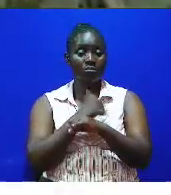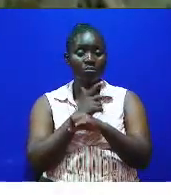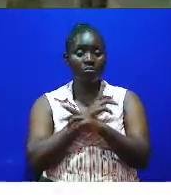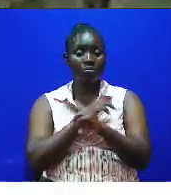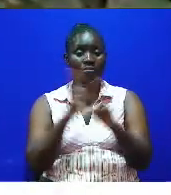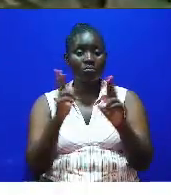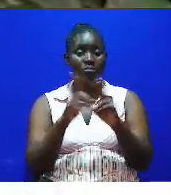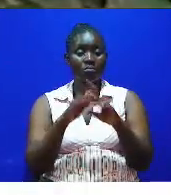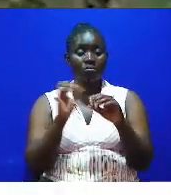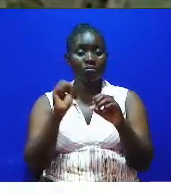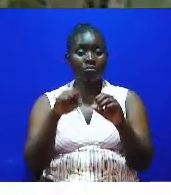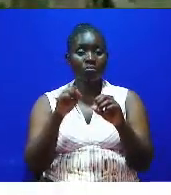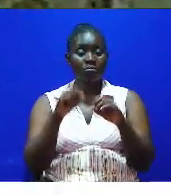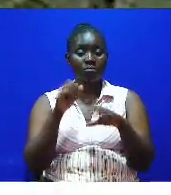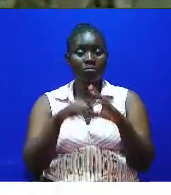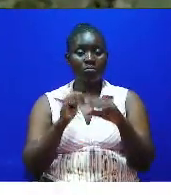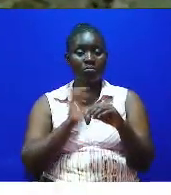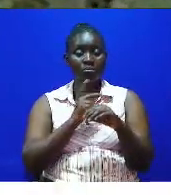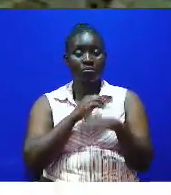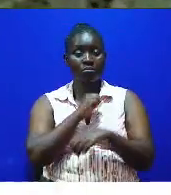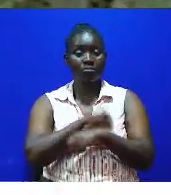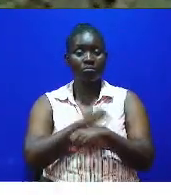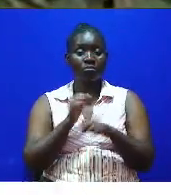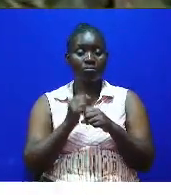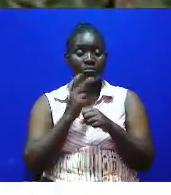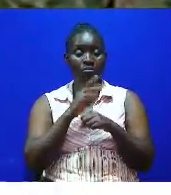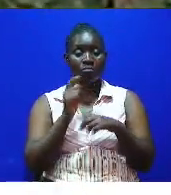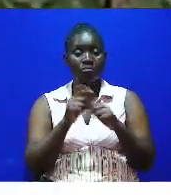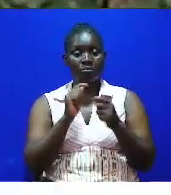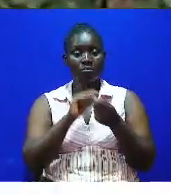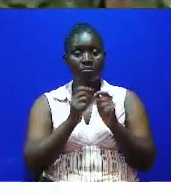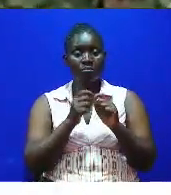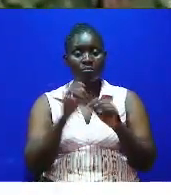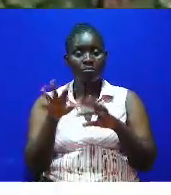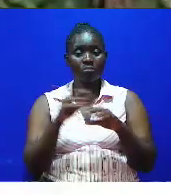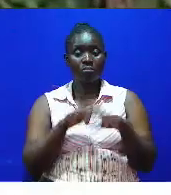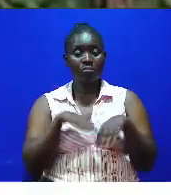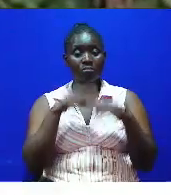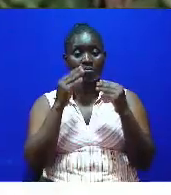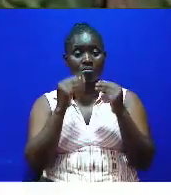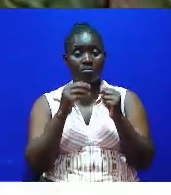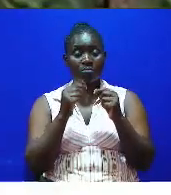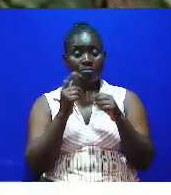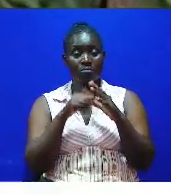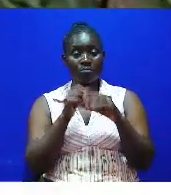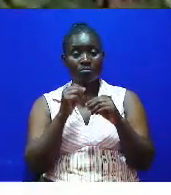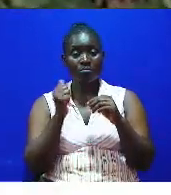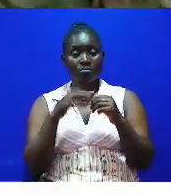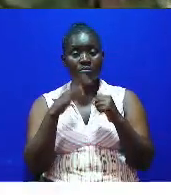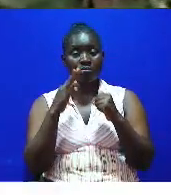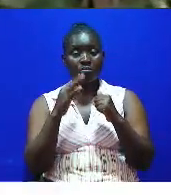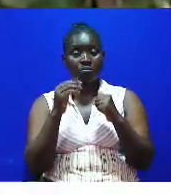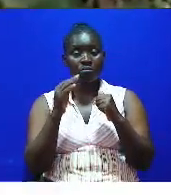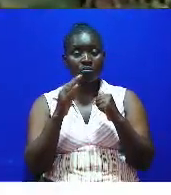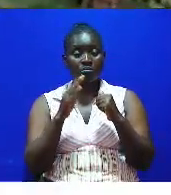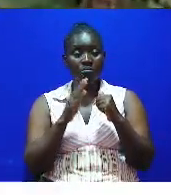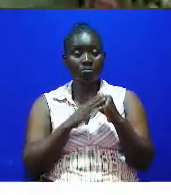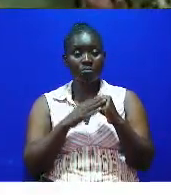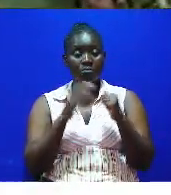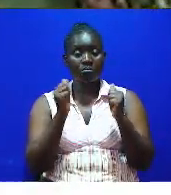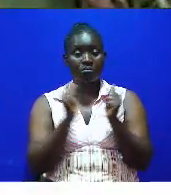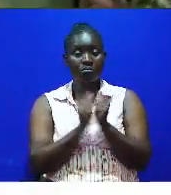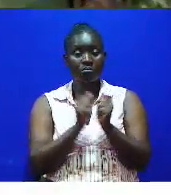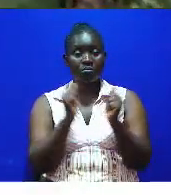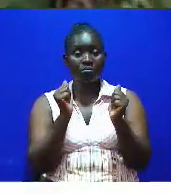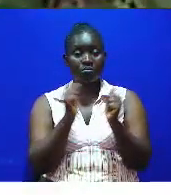bitara fireko in our schools na ndekero jo transit ocha kobara isi karo mwana ali grade 9 okogenda 10 11